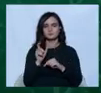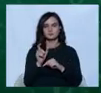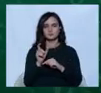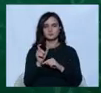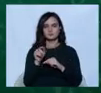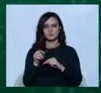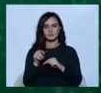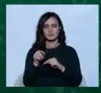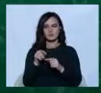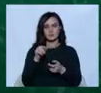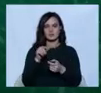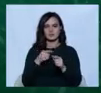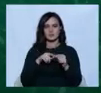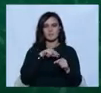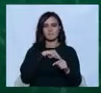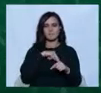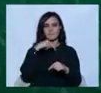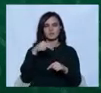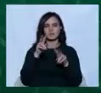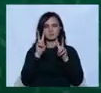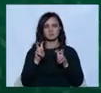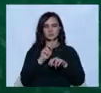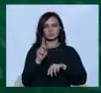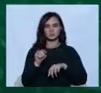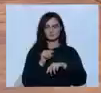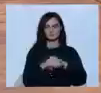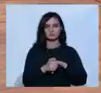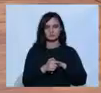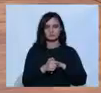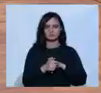something, usually money, for a temporary amount of time.